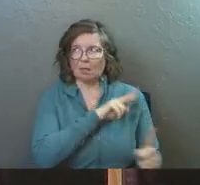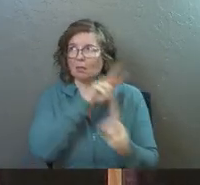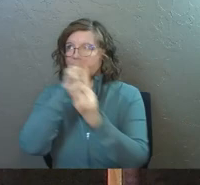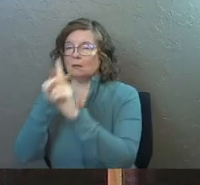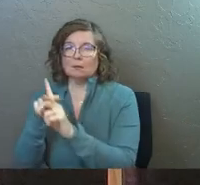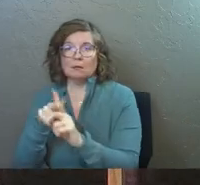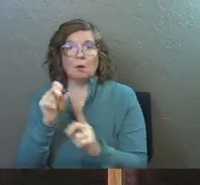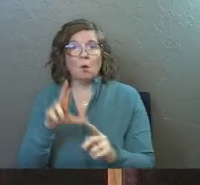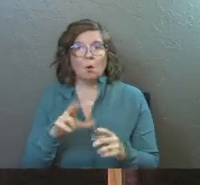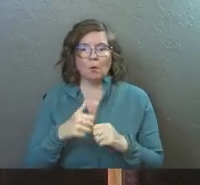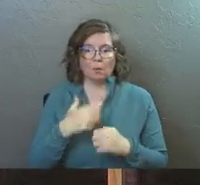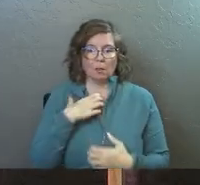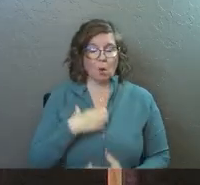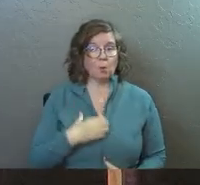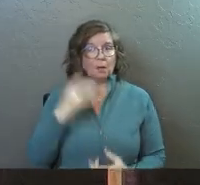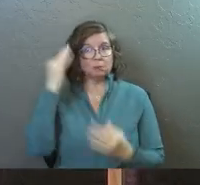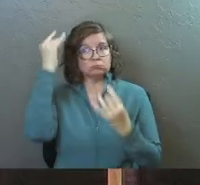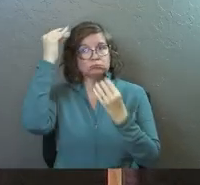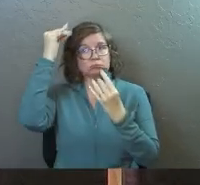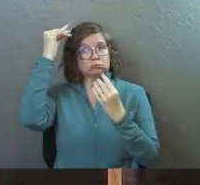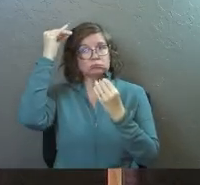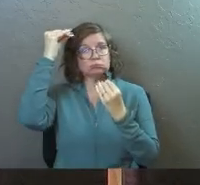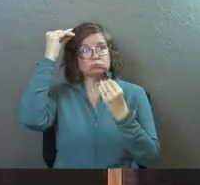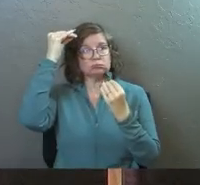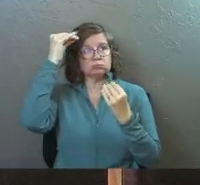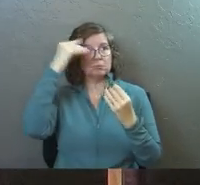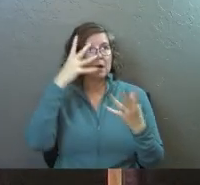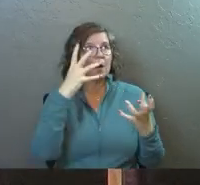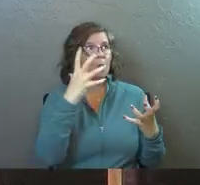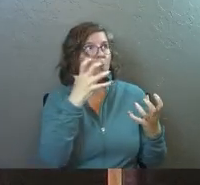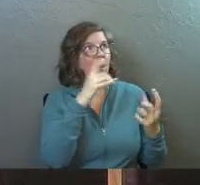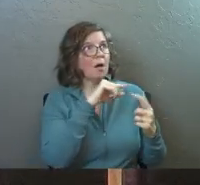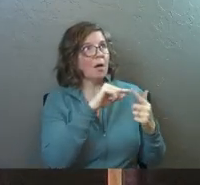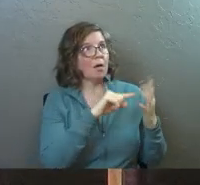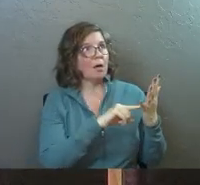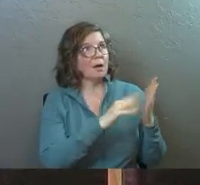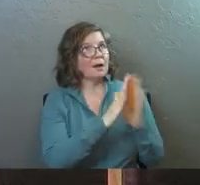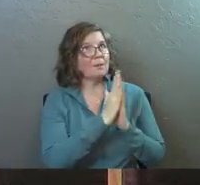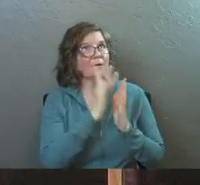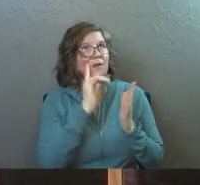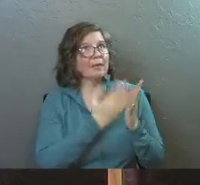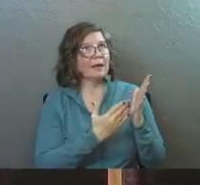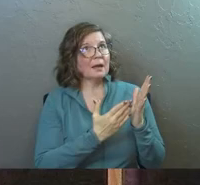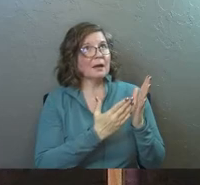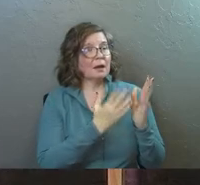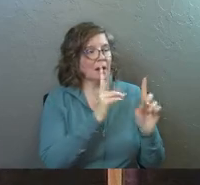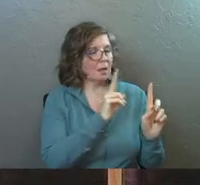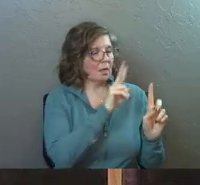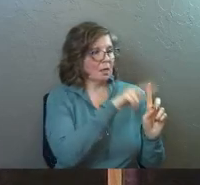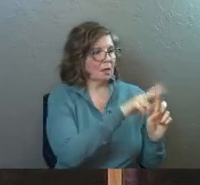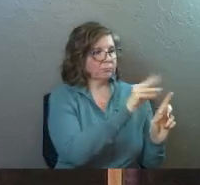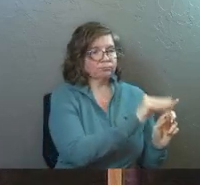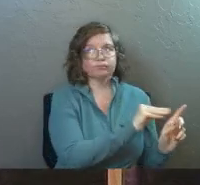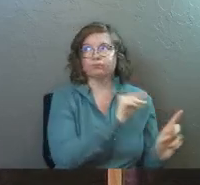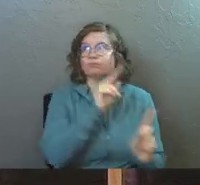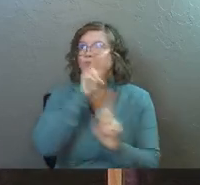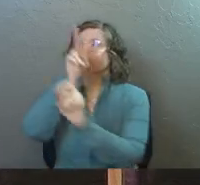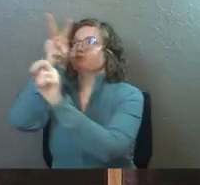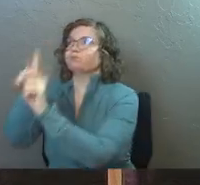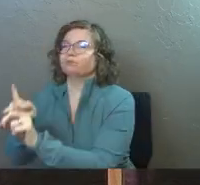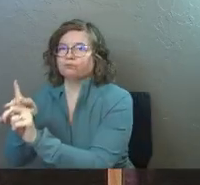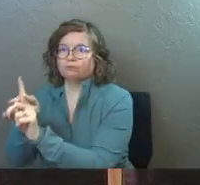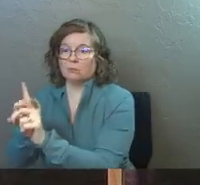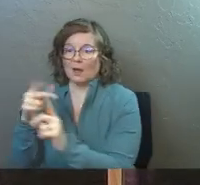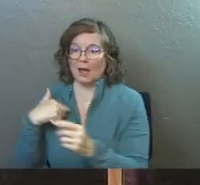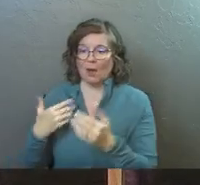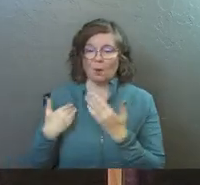we'll fill it with our wishful thinking. Like, here I am in this moment, I'm praying for this thing, and I really want money and success